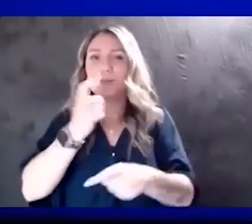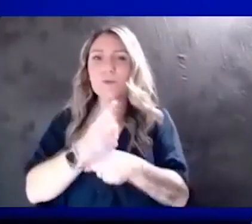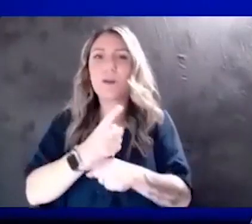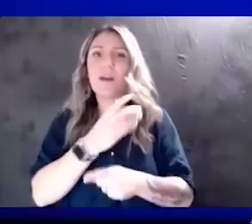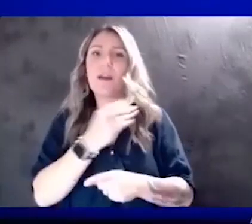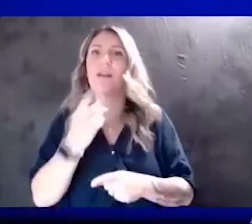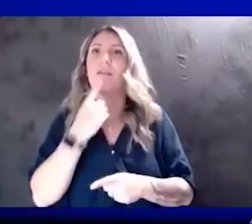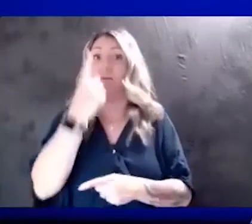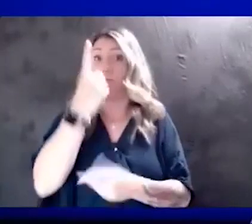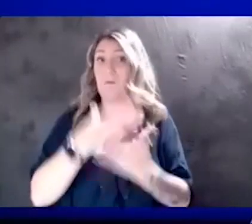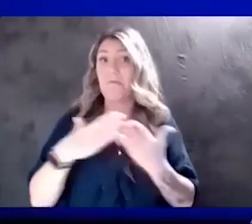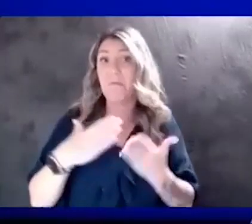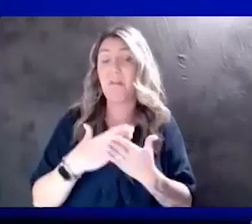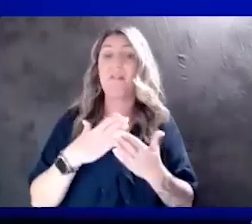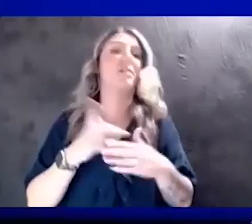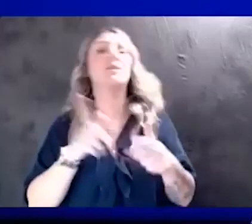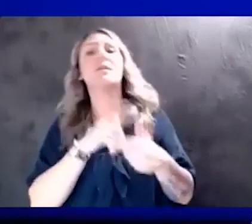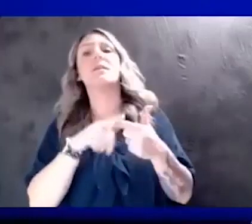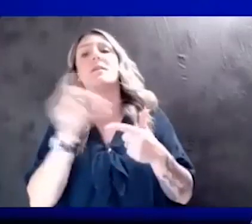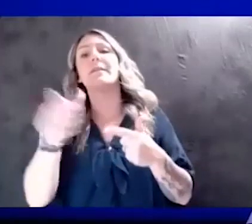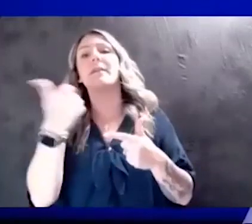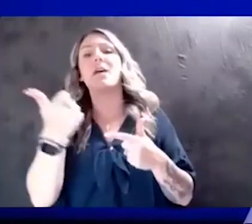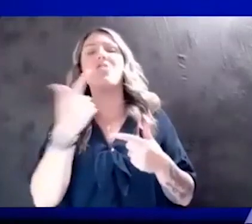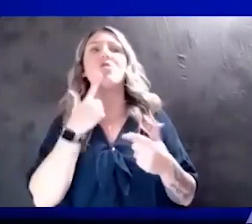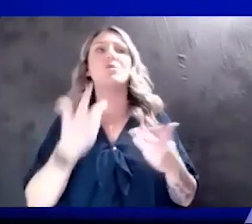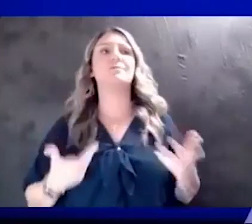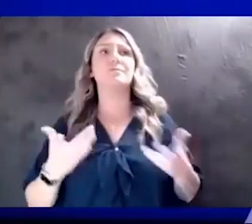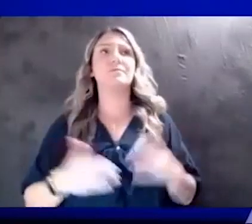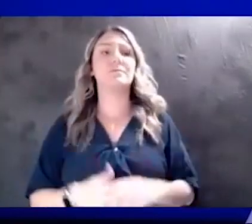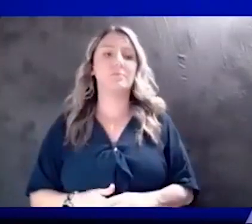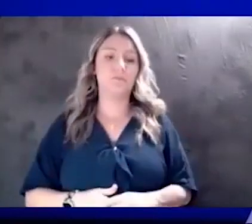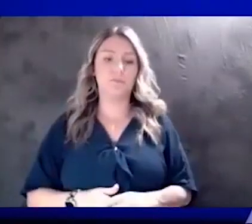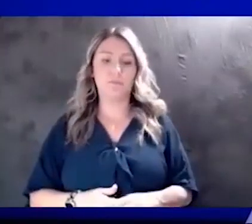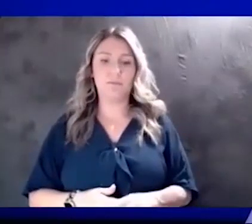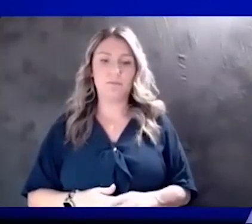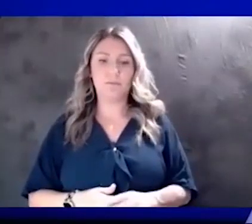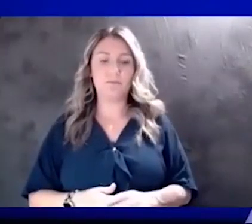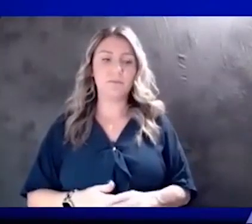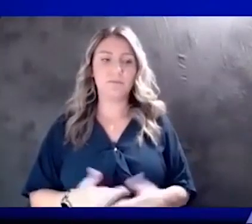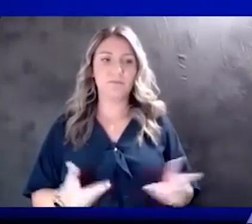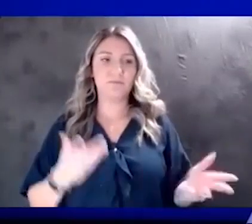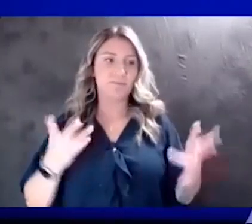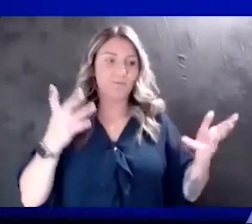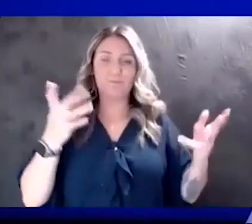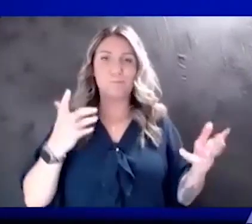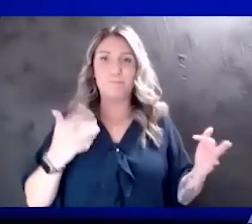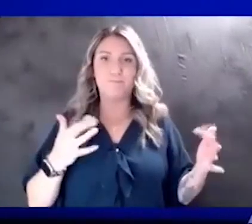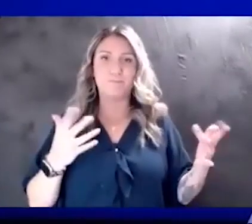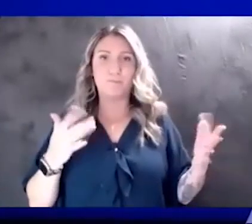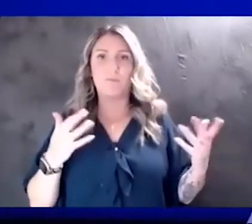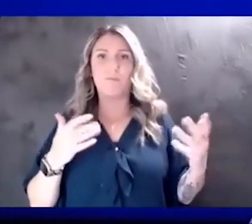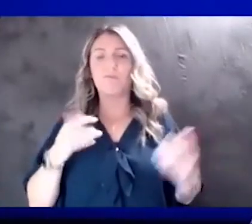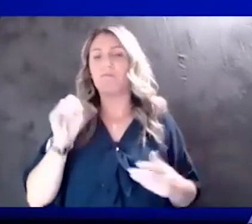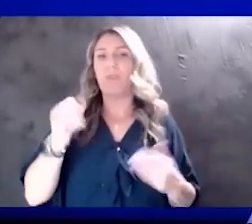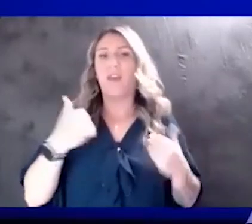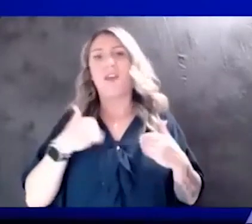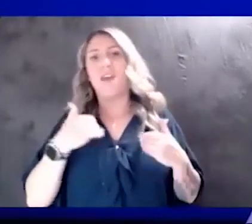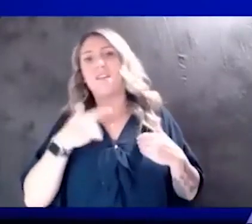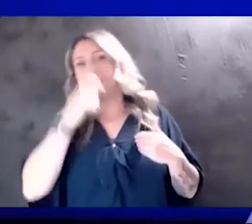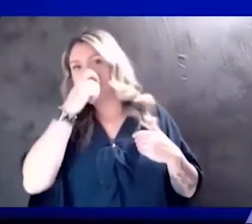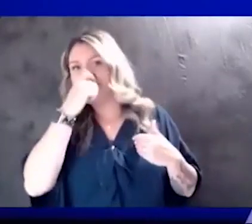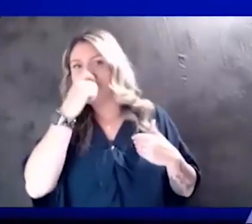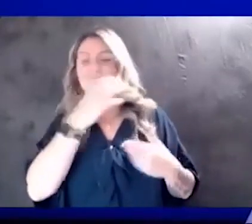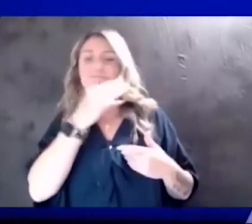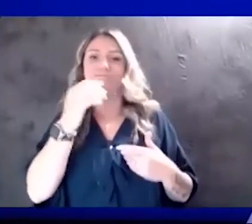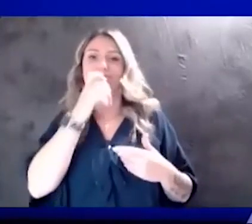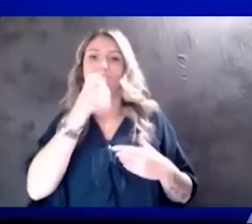of it. And then the other is sort of the whatever. I have a sniffle. I'm not going to get tested. This sort